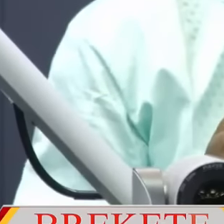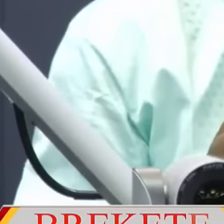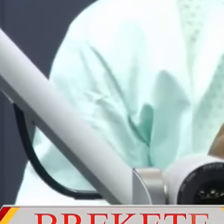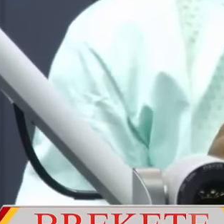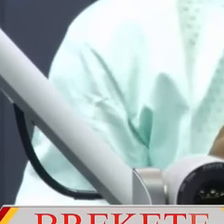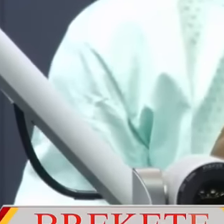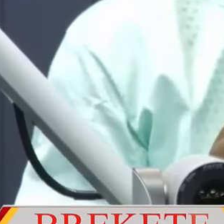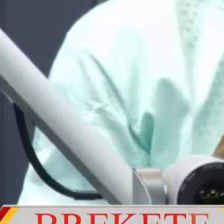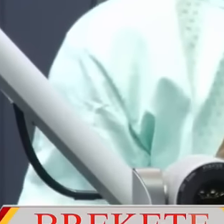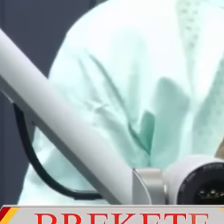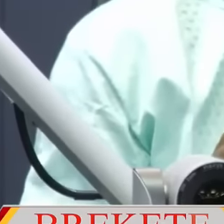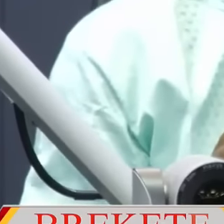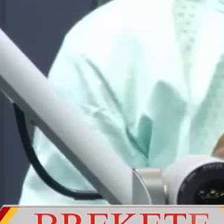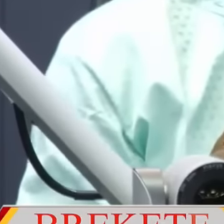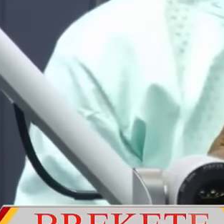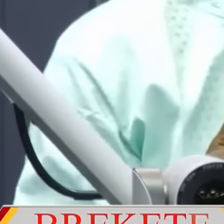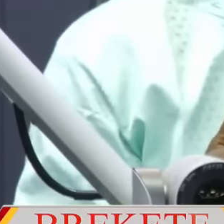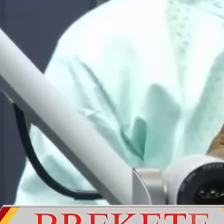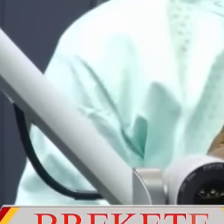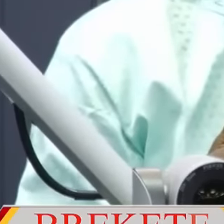zata su zata kama